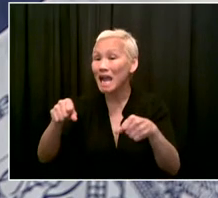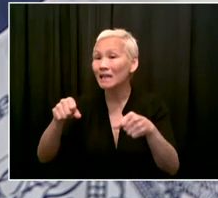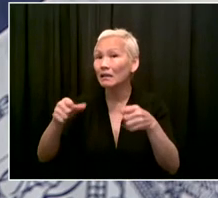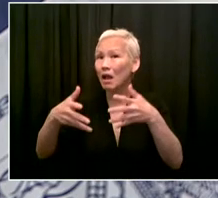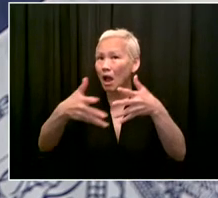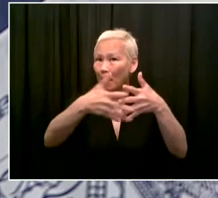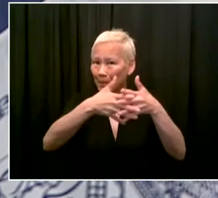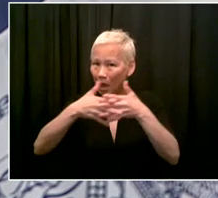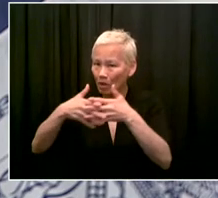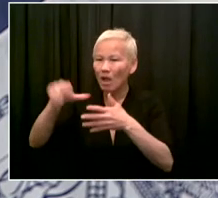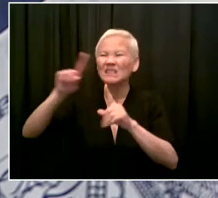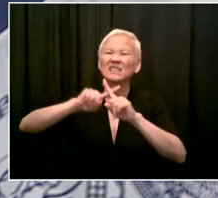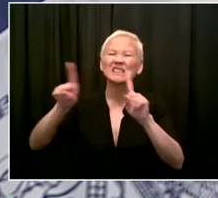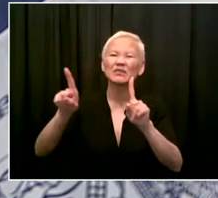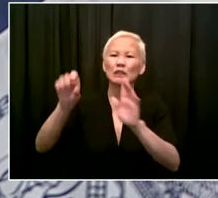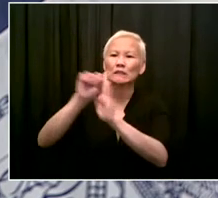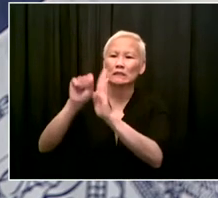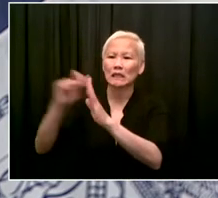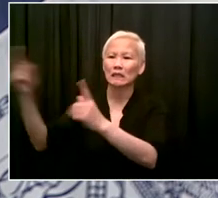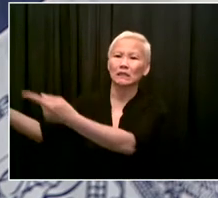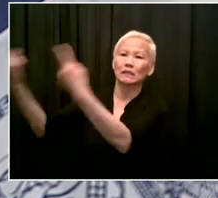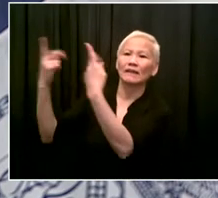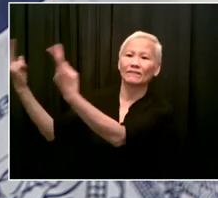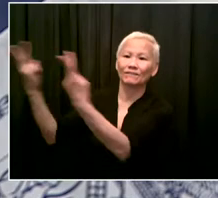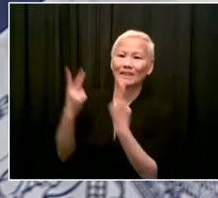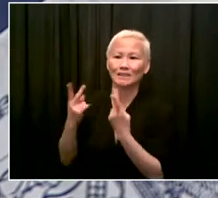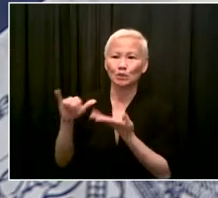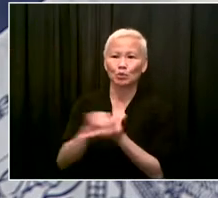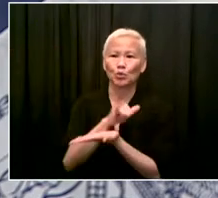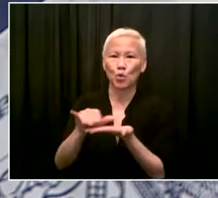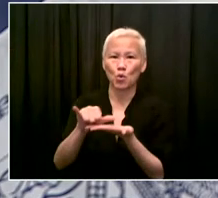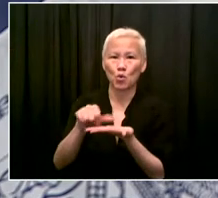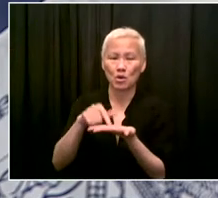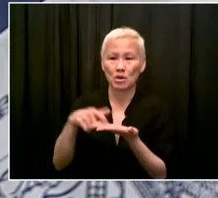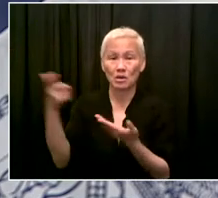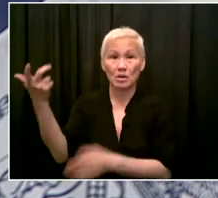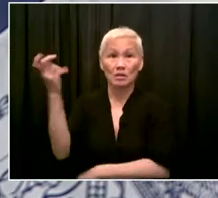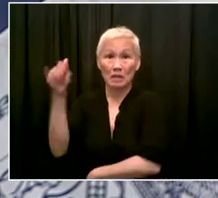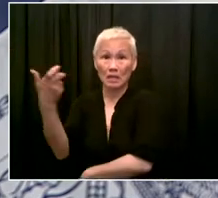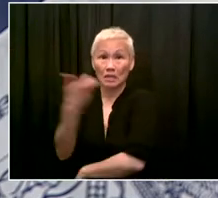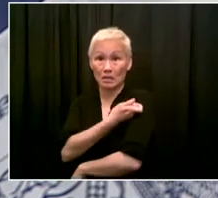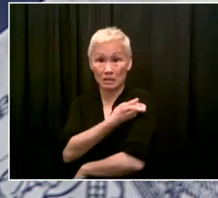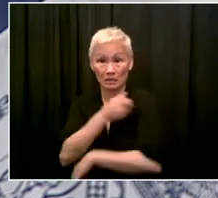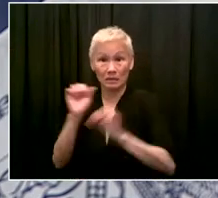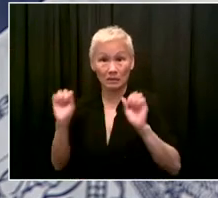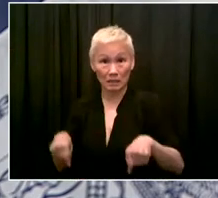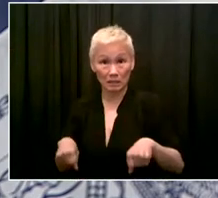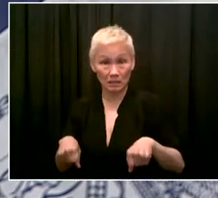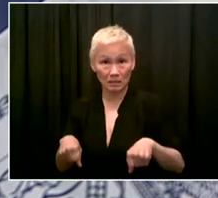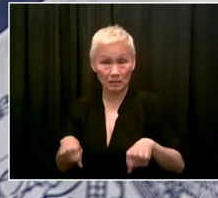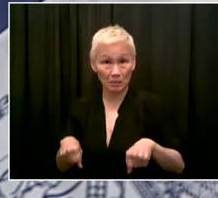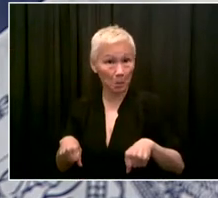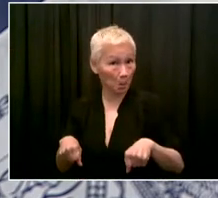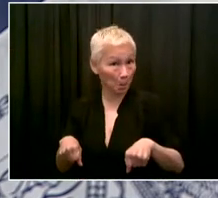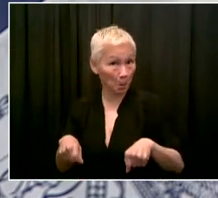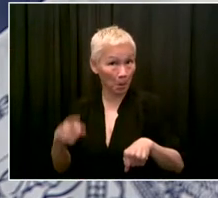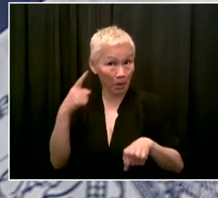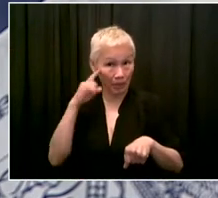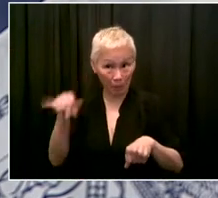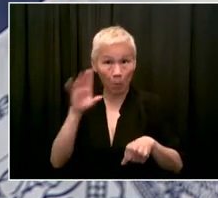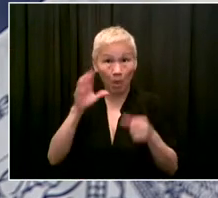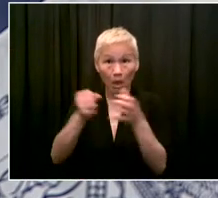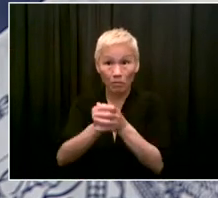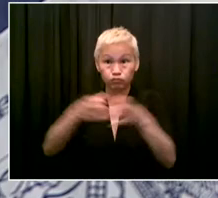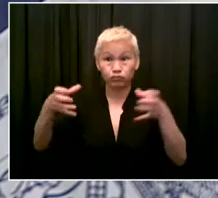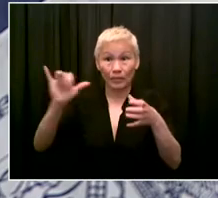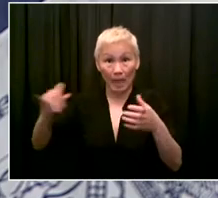bring concerns about potential variants into play? I would say it this way, and I'll turn to